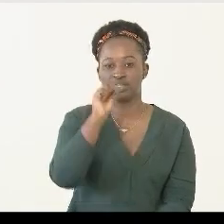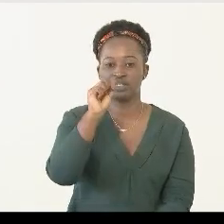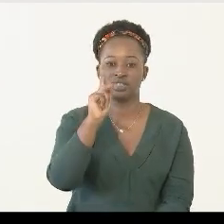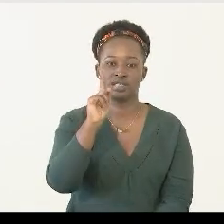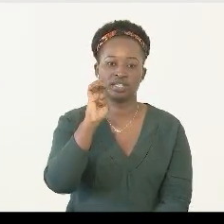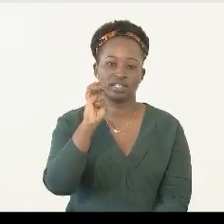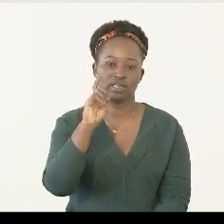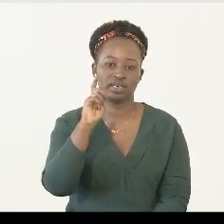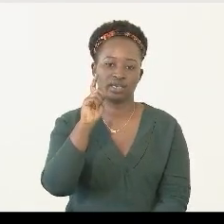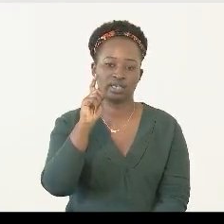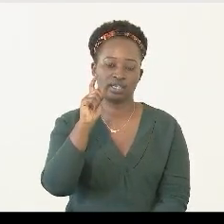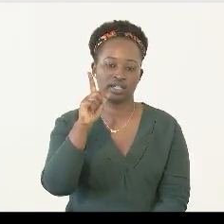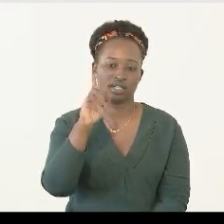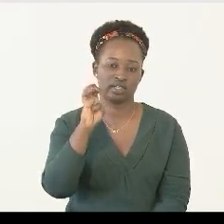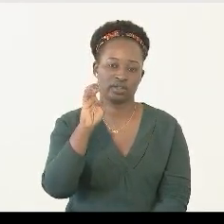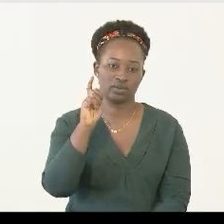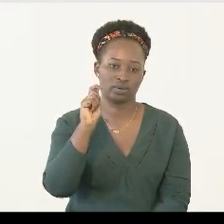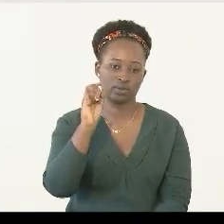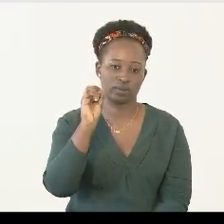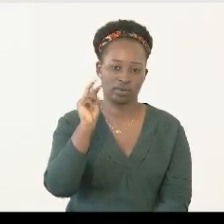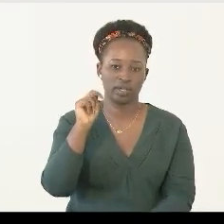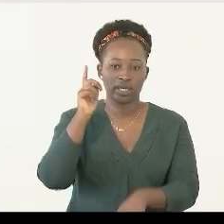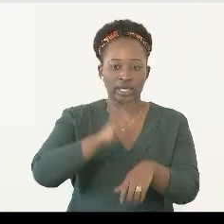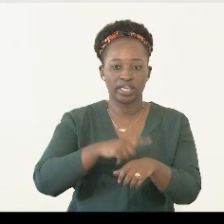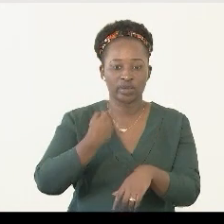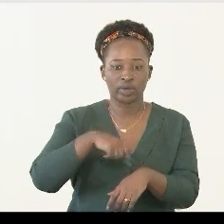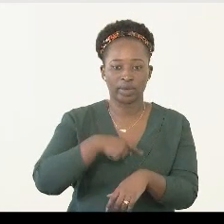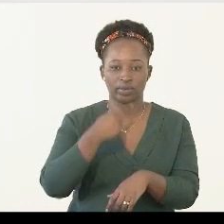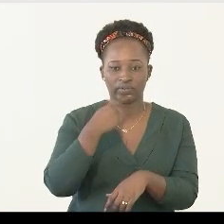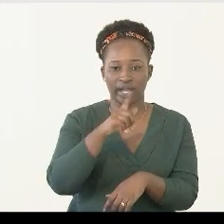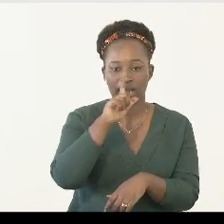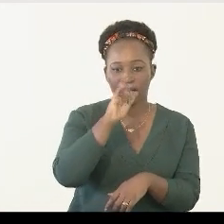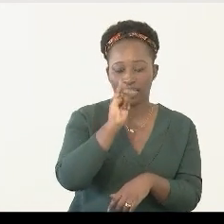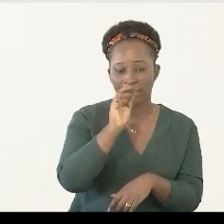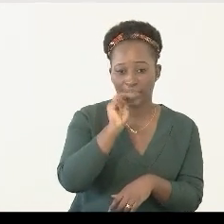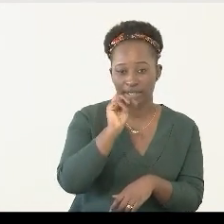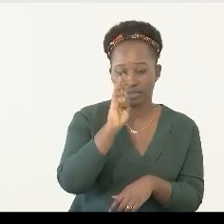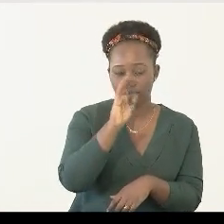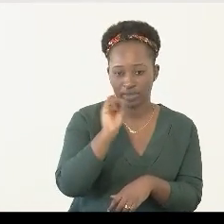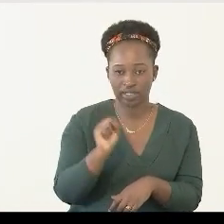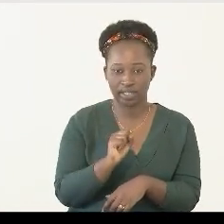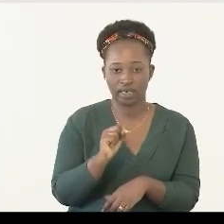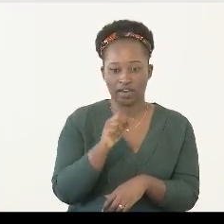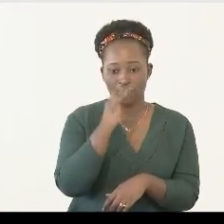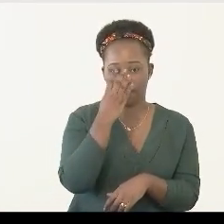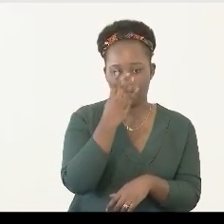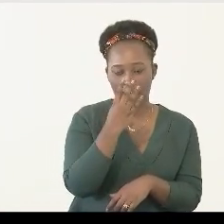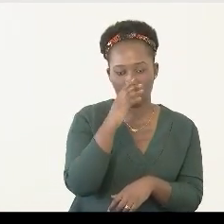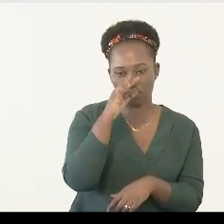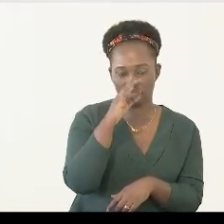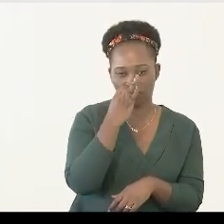And when we talk about hind limbs, we mean legs. So this